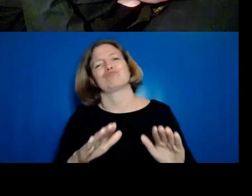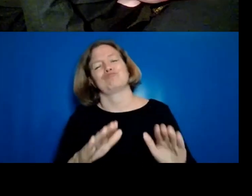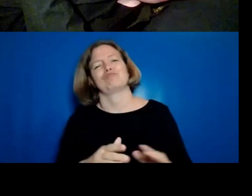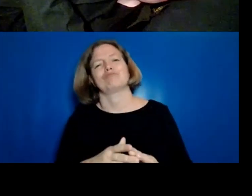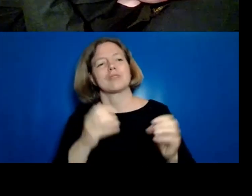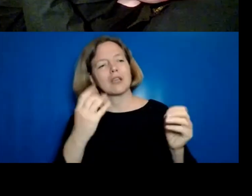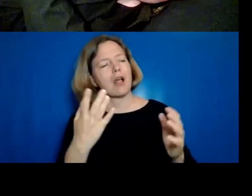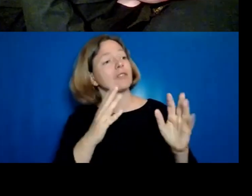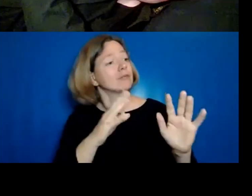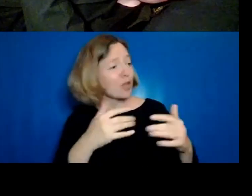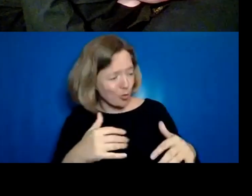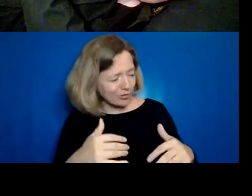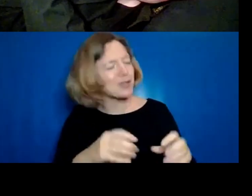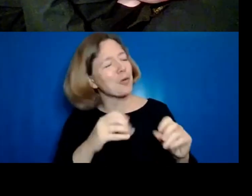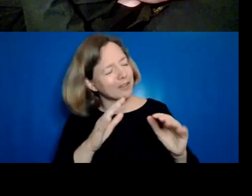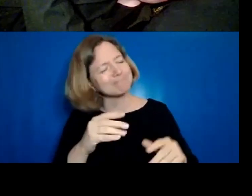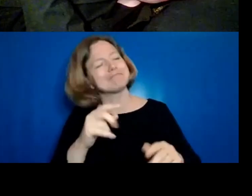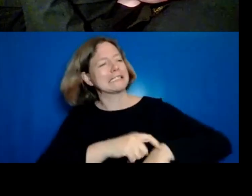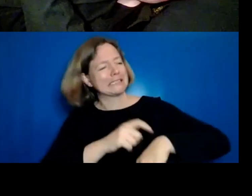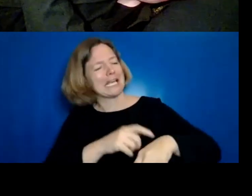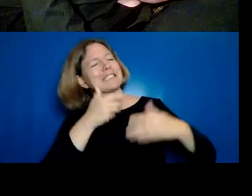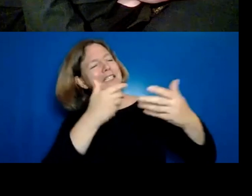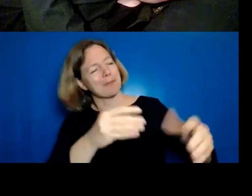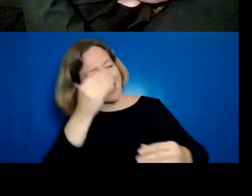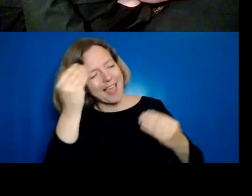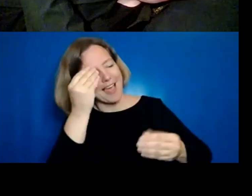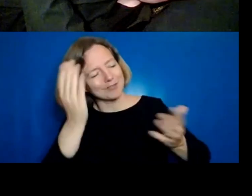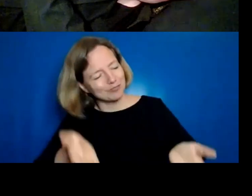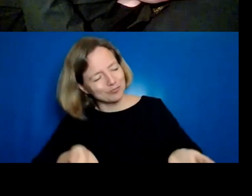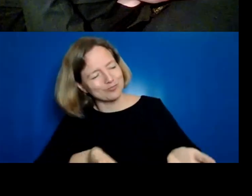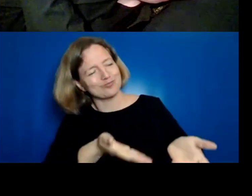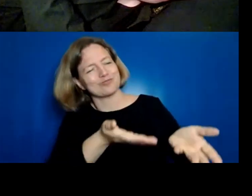grow, that's what I'm hoping for our community.